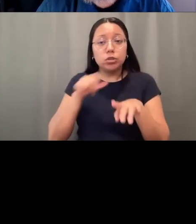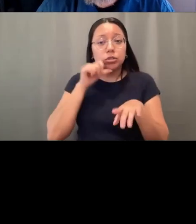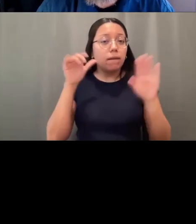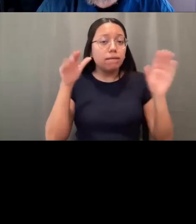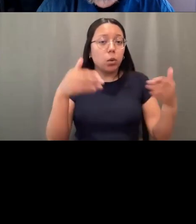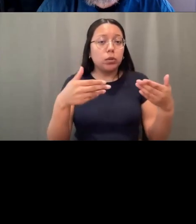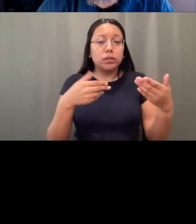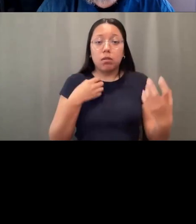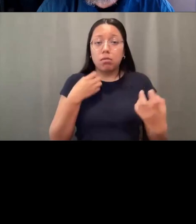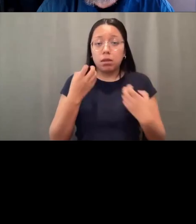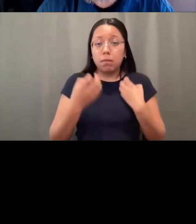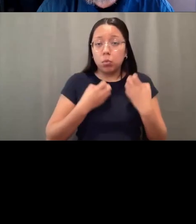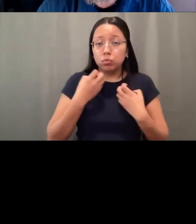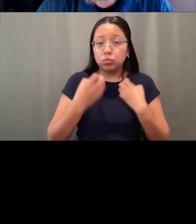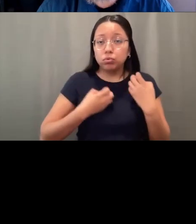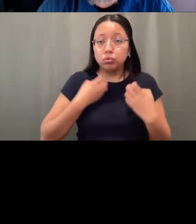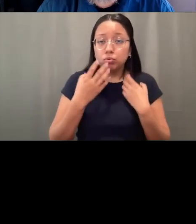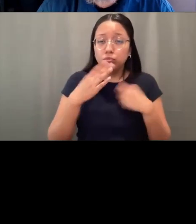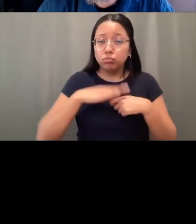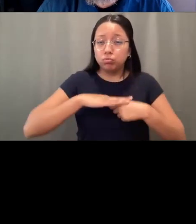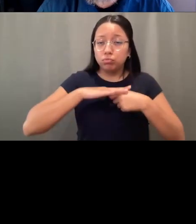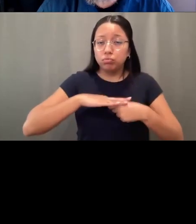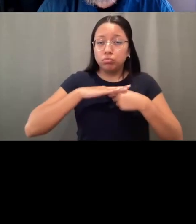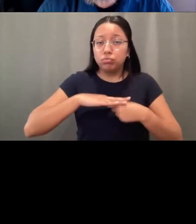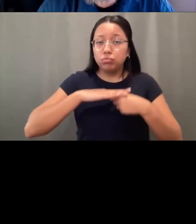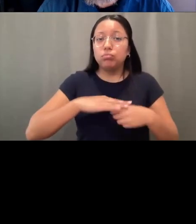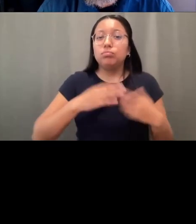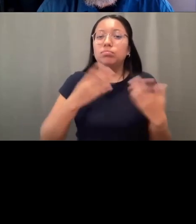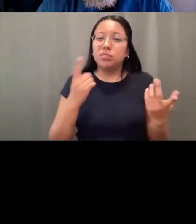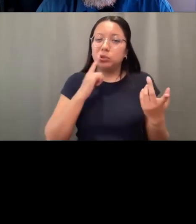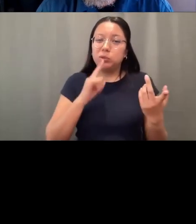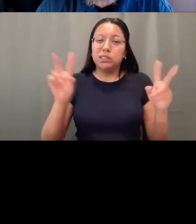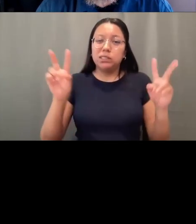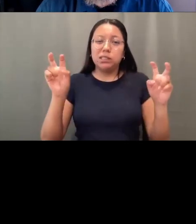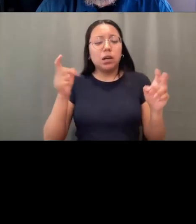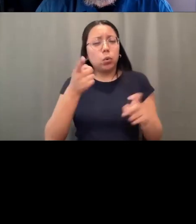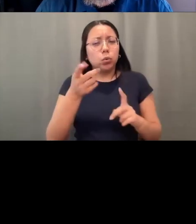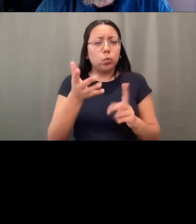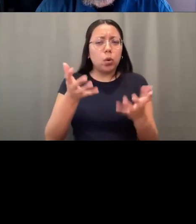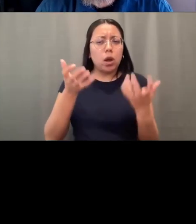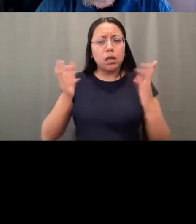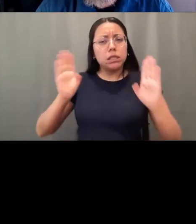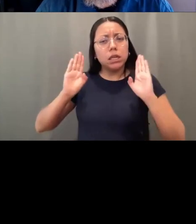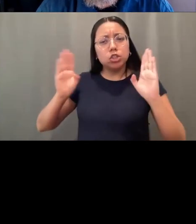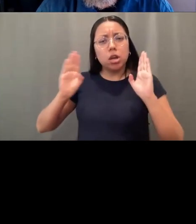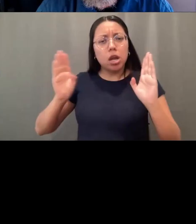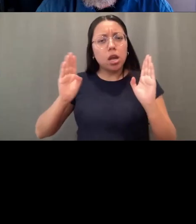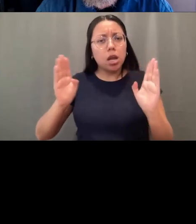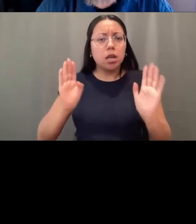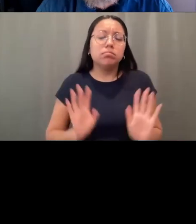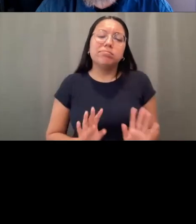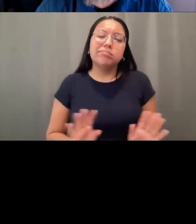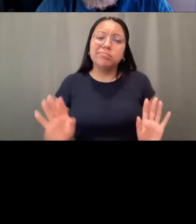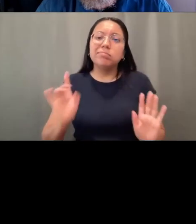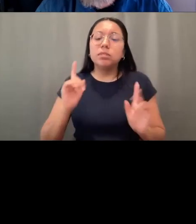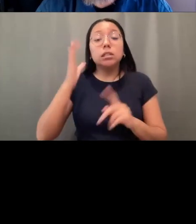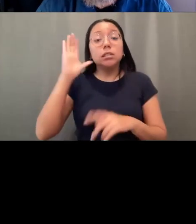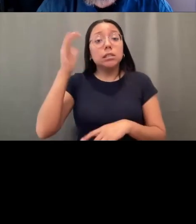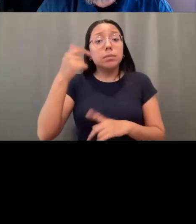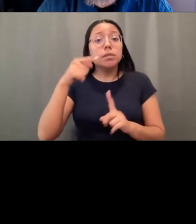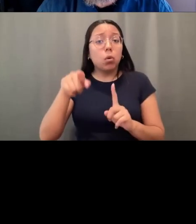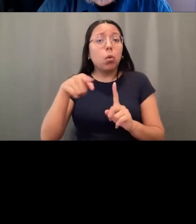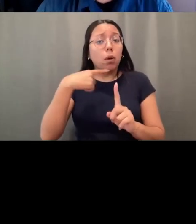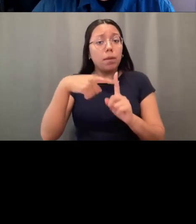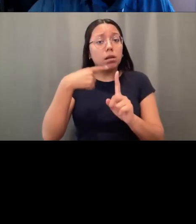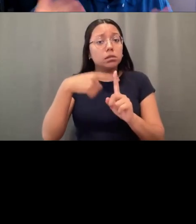saw it as attention seeking, right? That's what it certainly sounded like. Another person writes, it seems positive that the guidance counselor made an